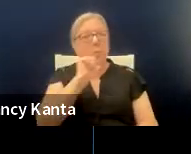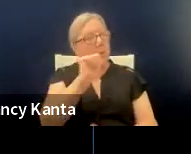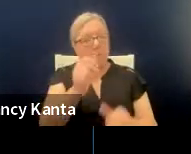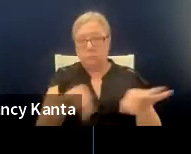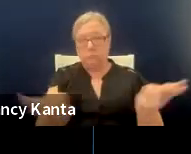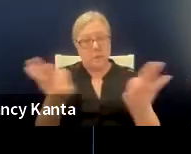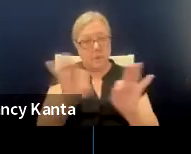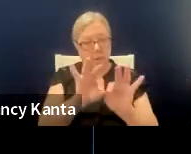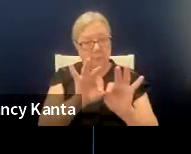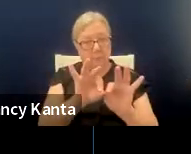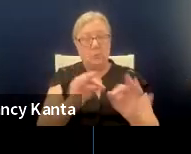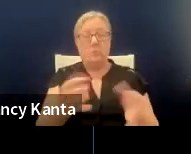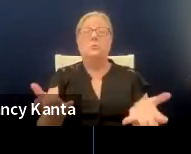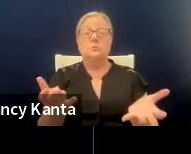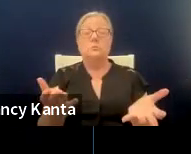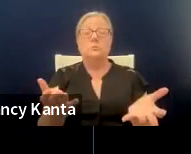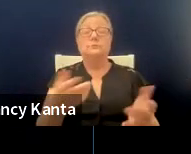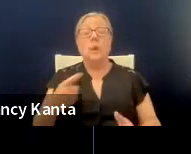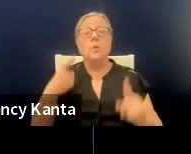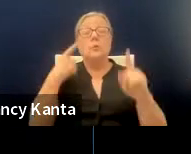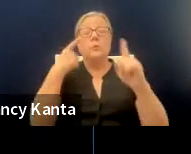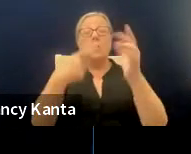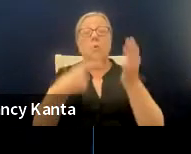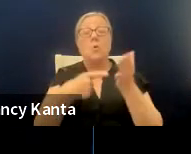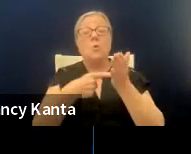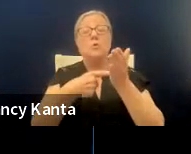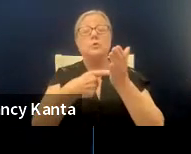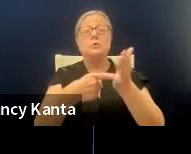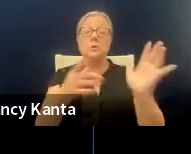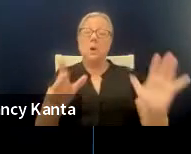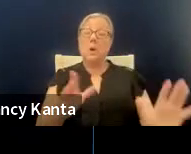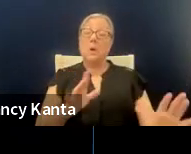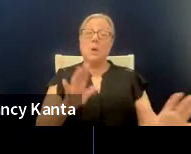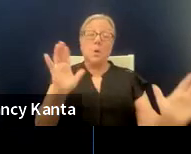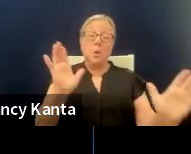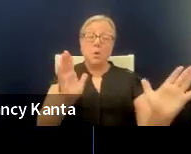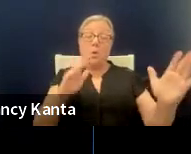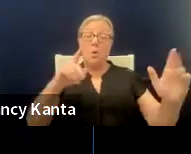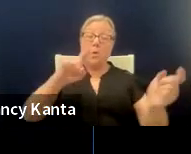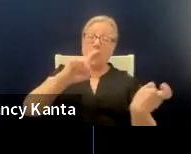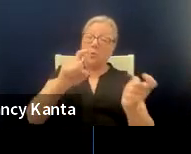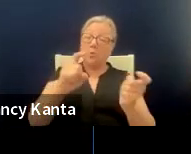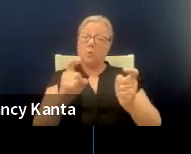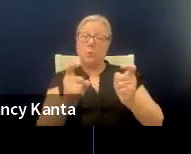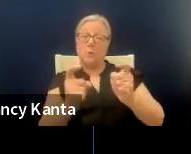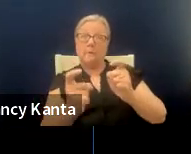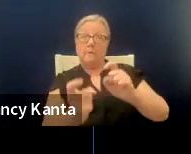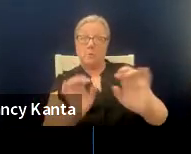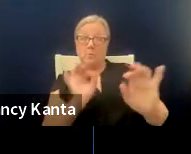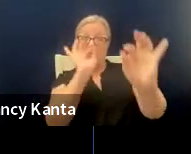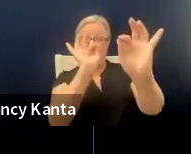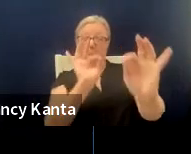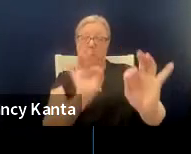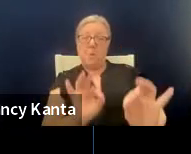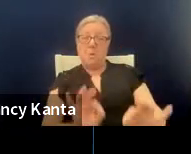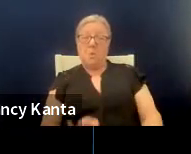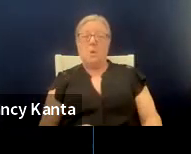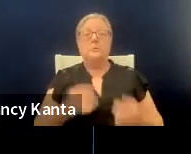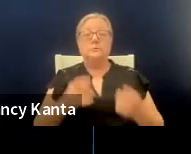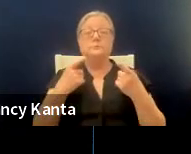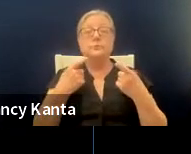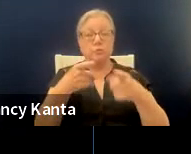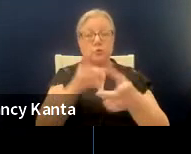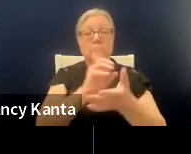was a sense of refinement over time that takes place along the design process.